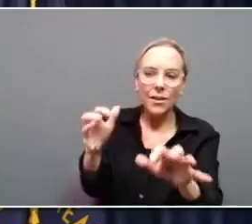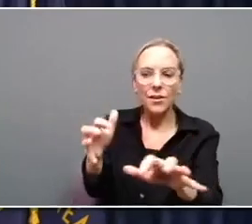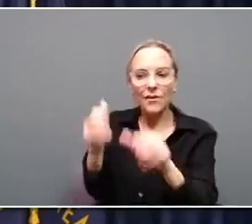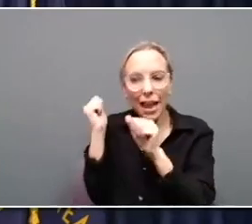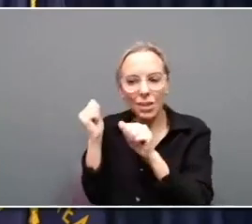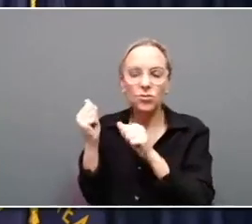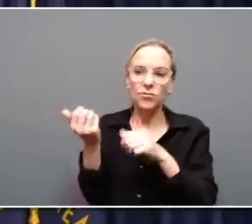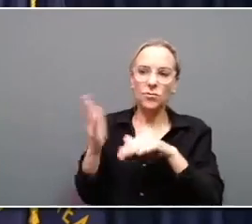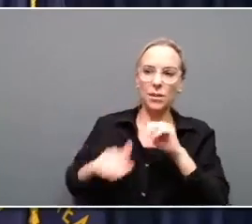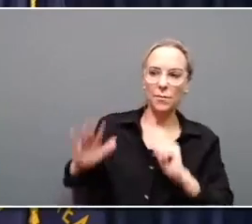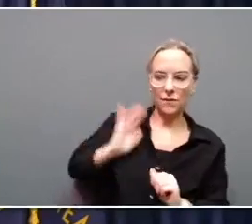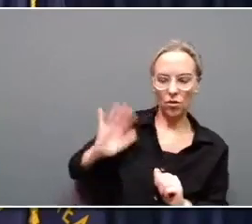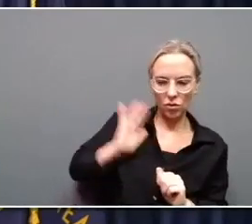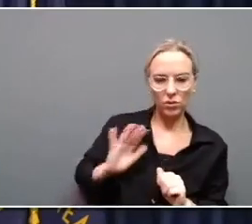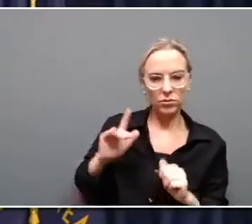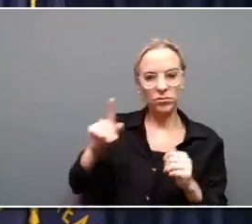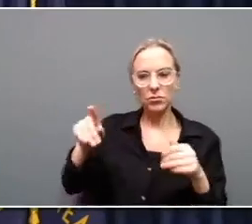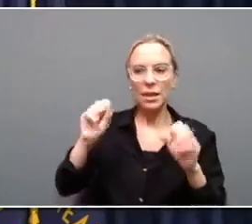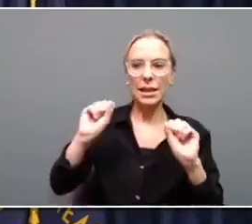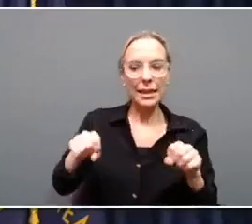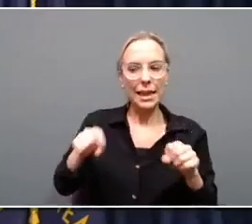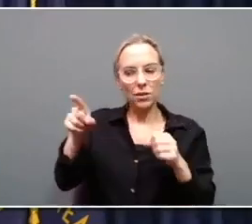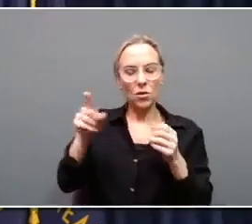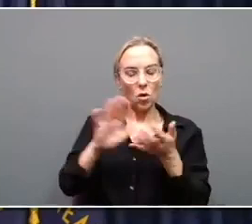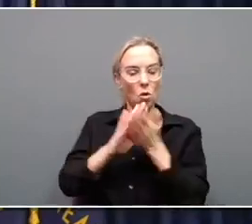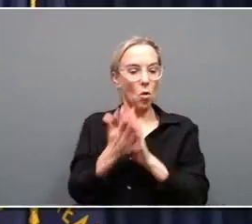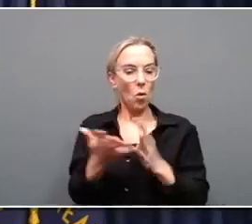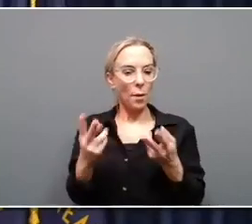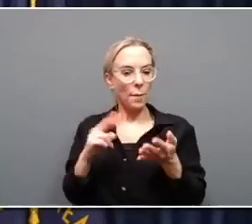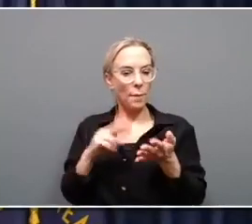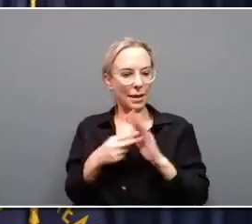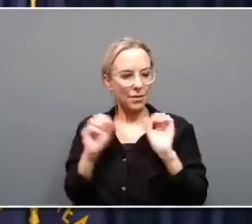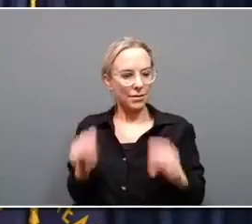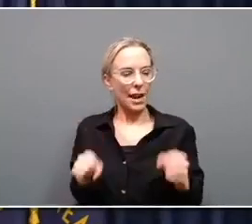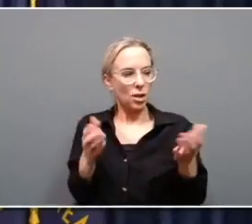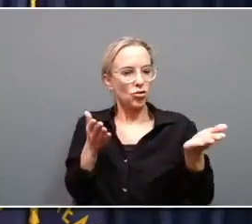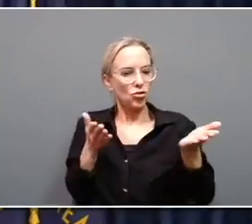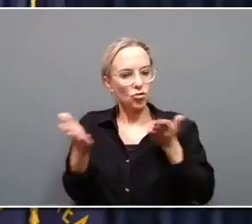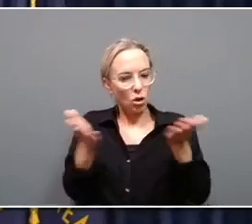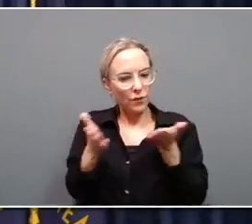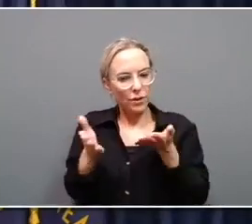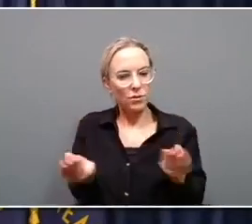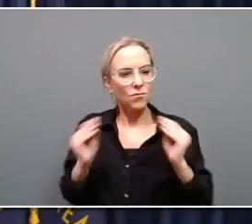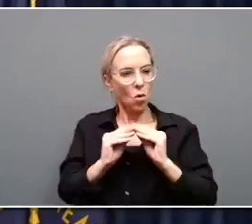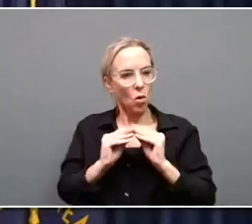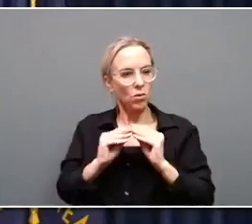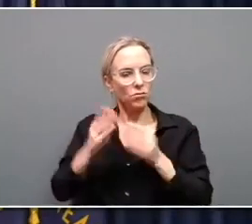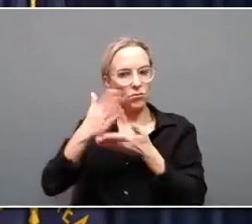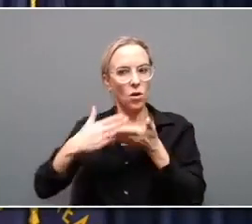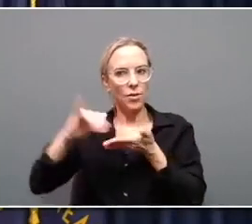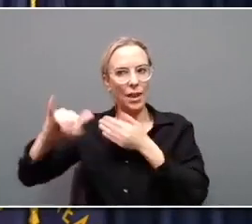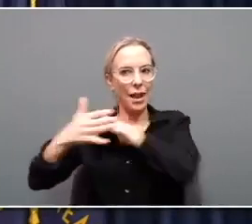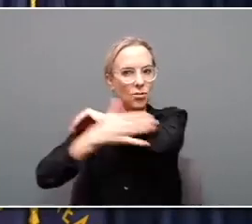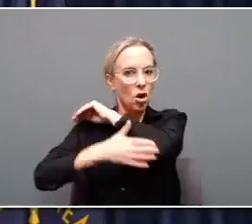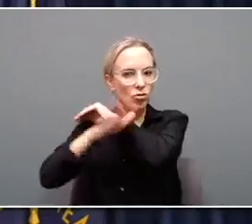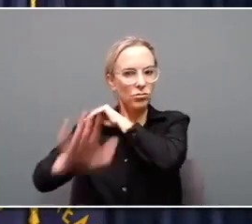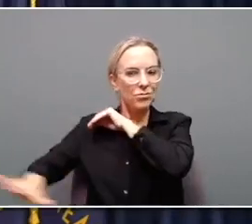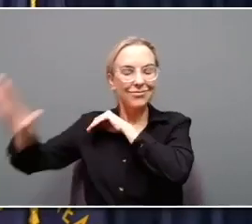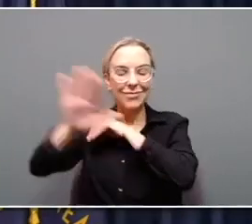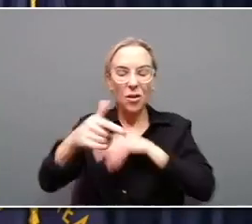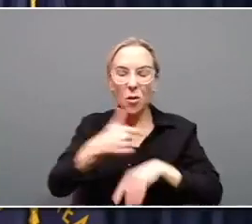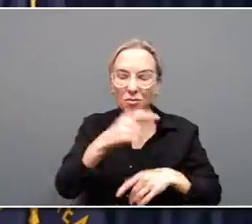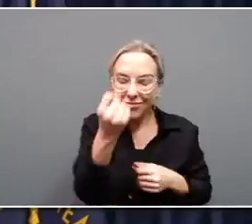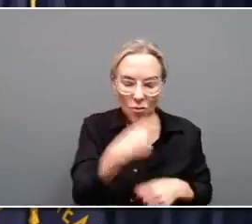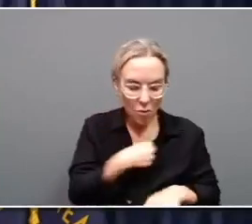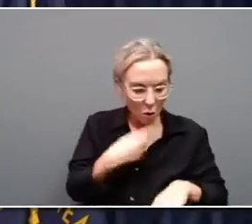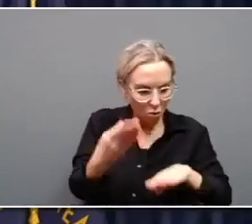County and others to be able to service different parts of the country. Every time we improve infrastructure, every time we